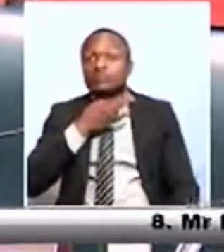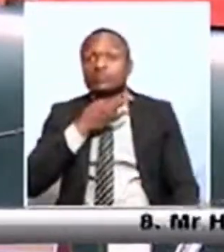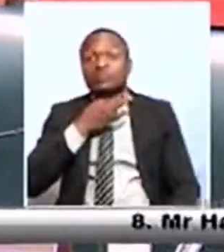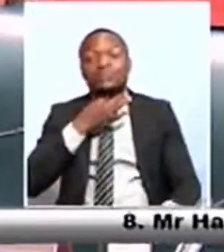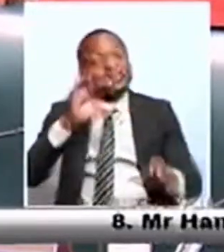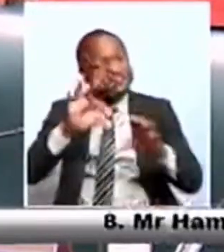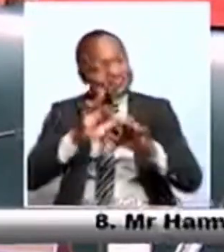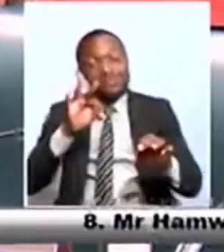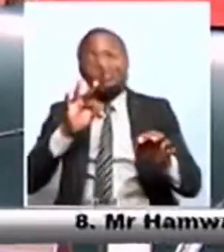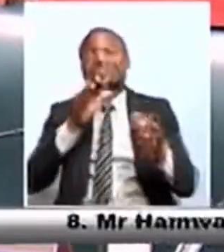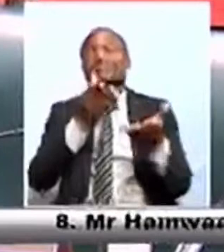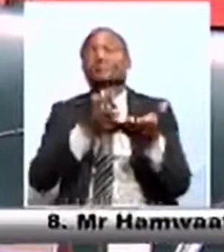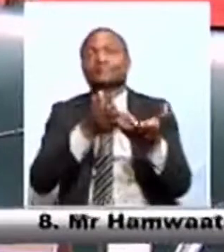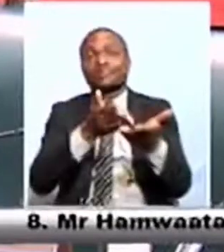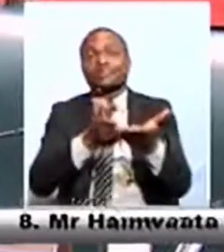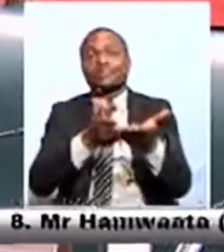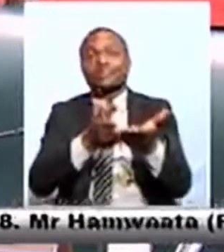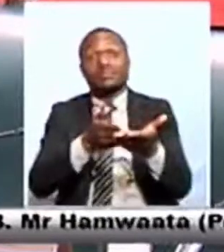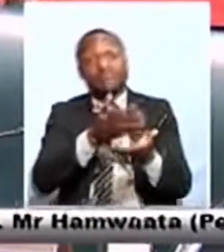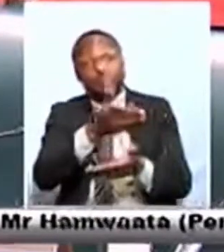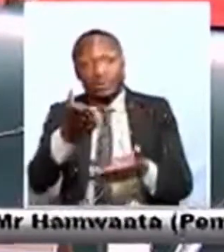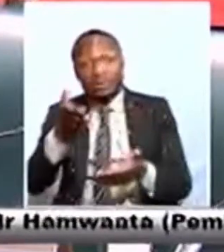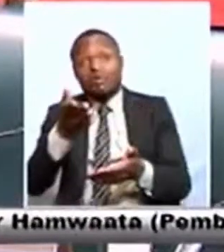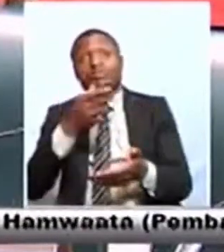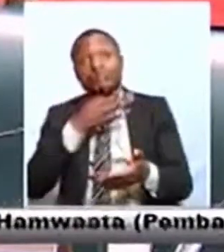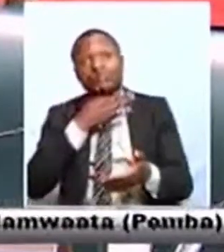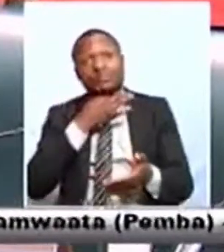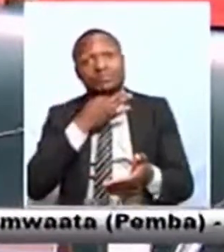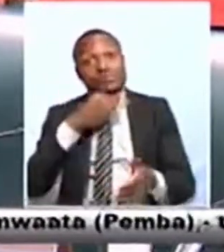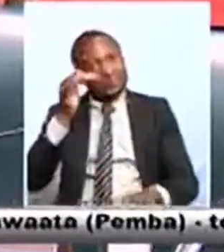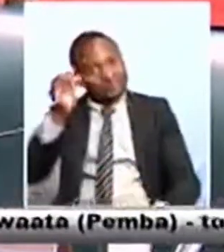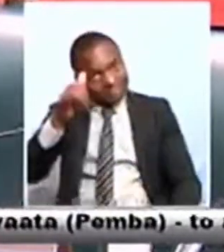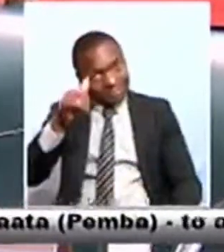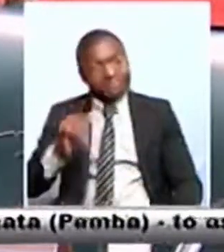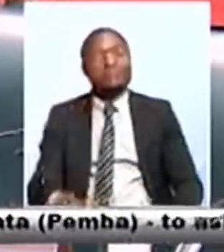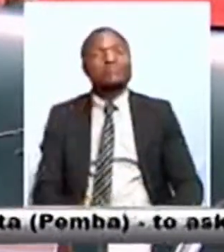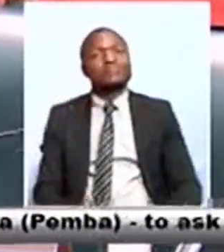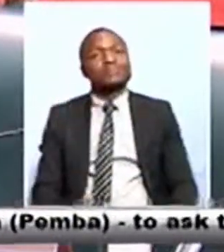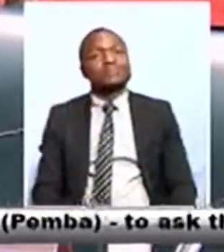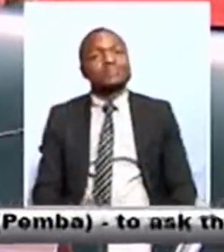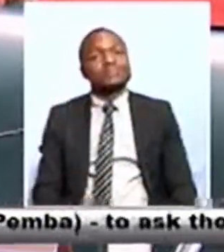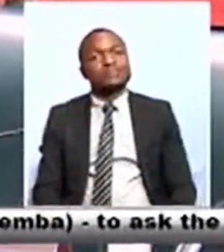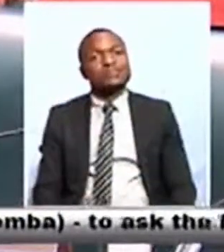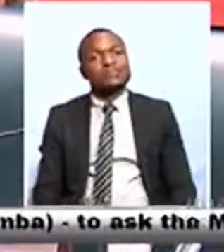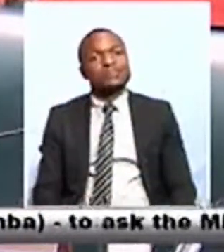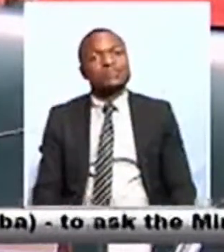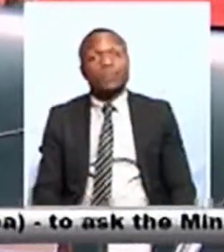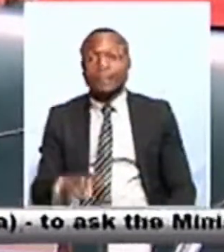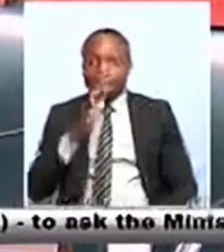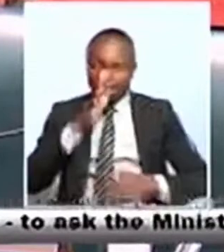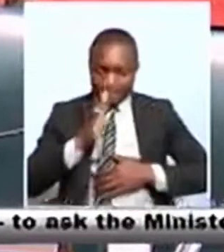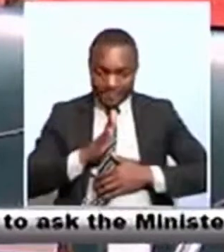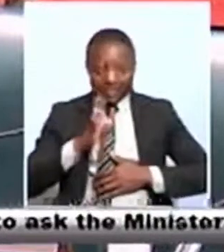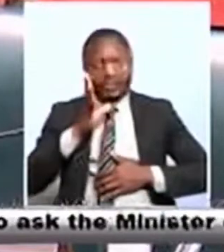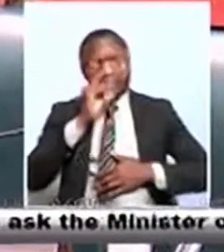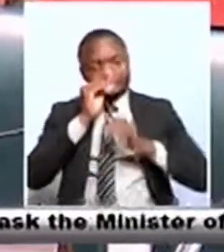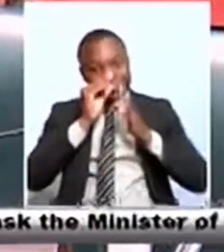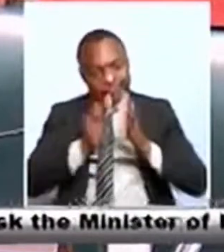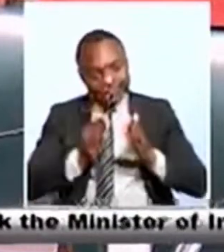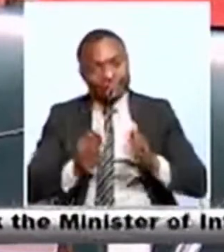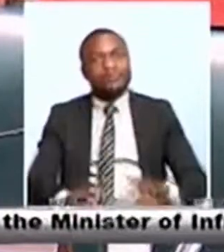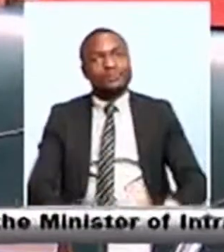this, because those who are in Katete, yes. So, Madam Speaker,